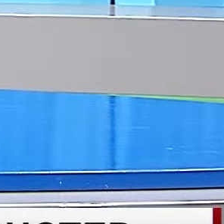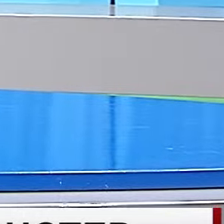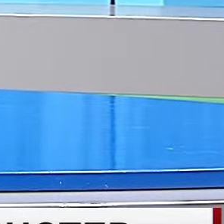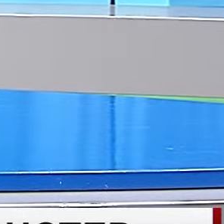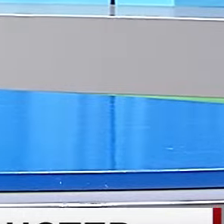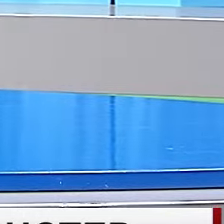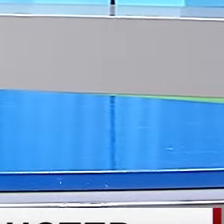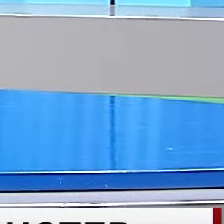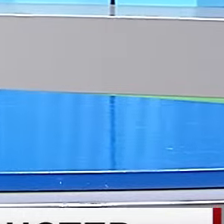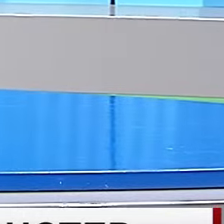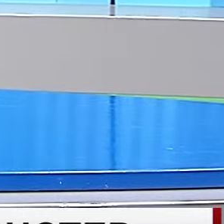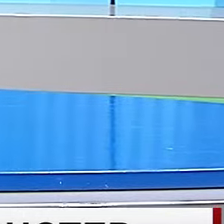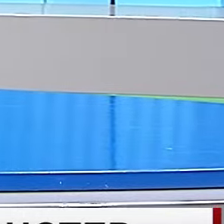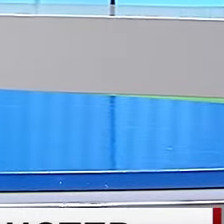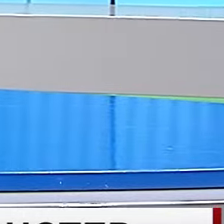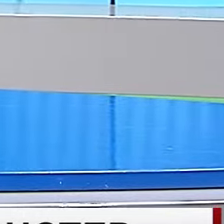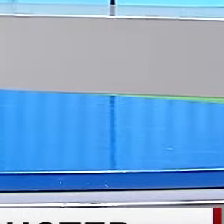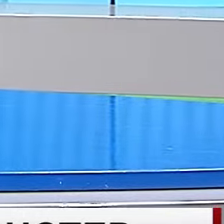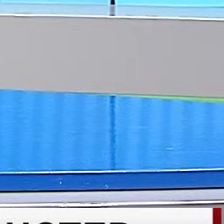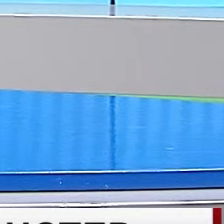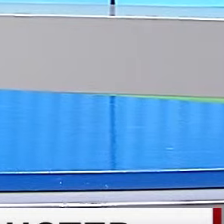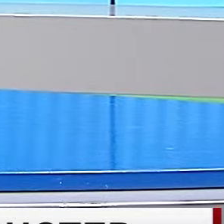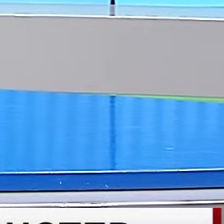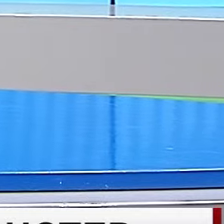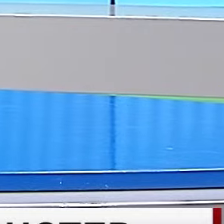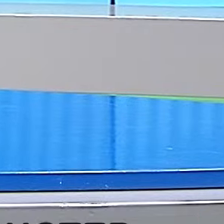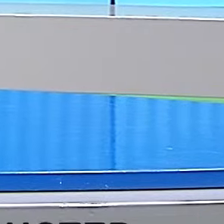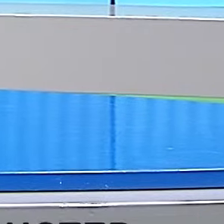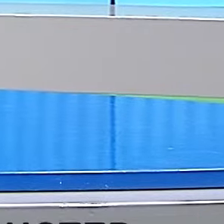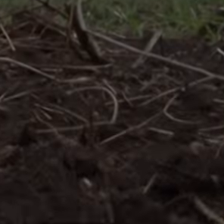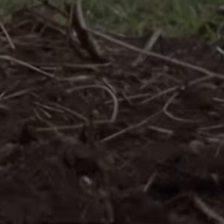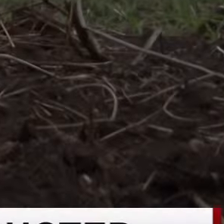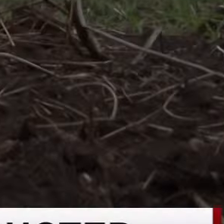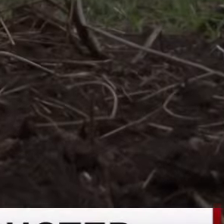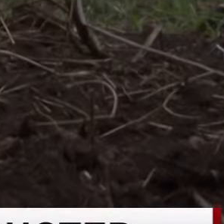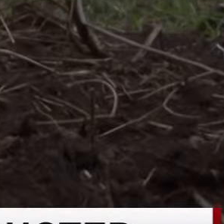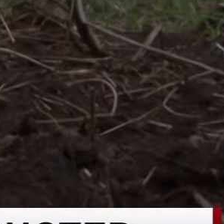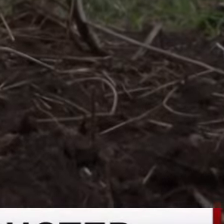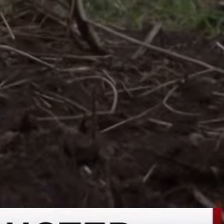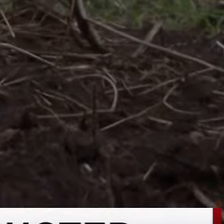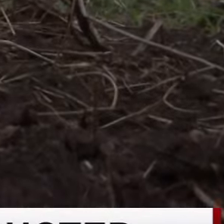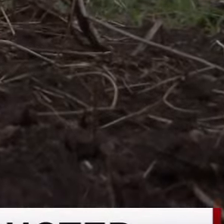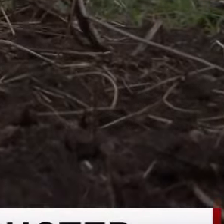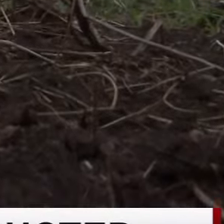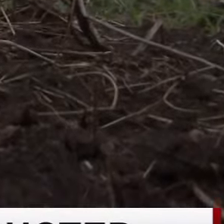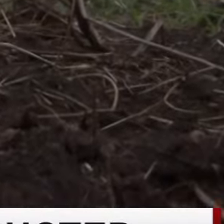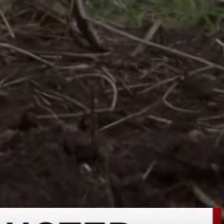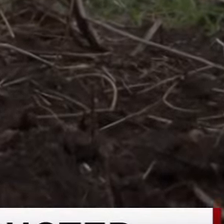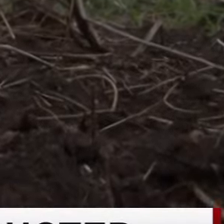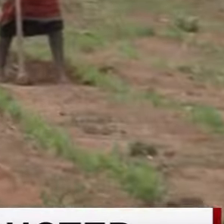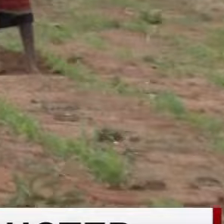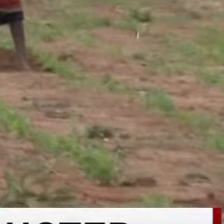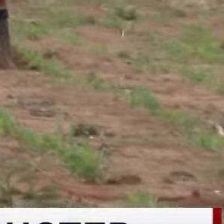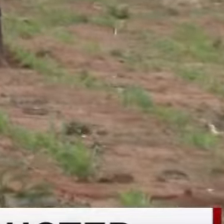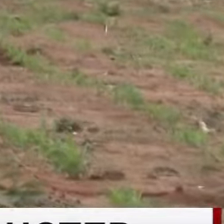Agriculture and Commercial Show in Chipata District. We have more in this report. More efforts are being made by